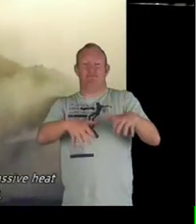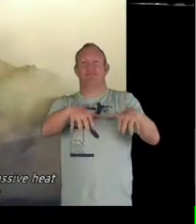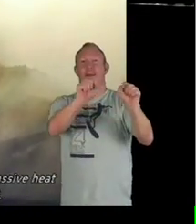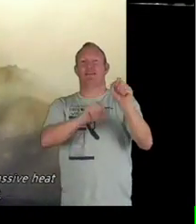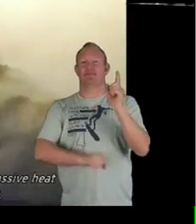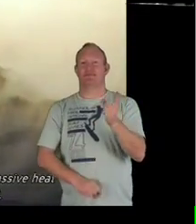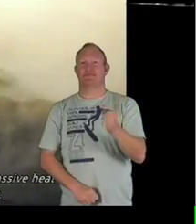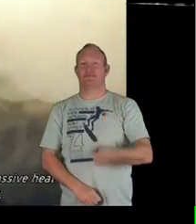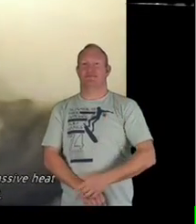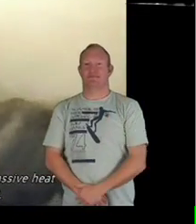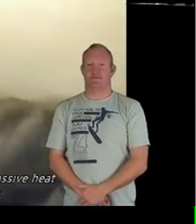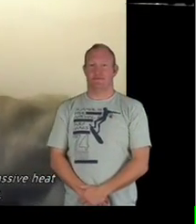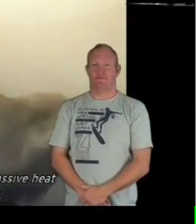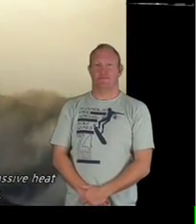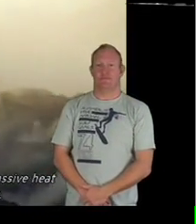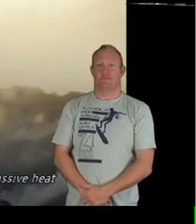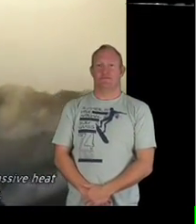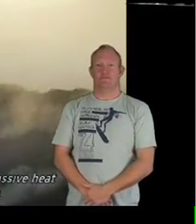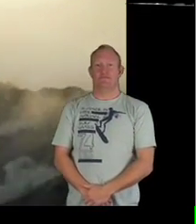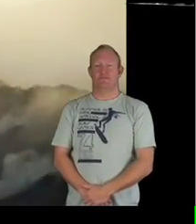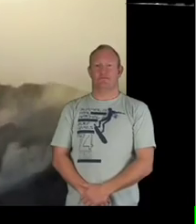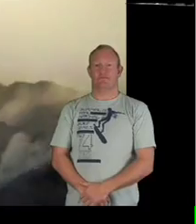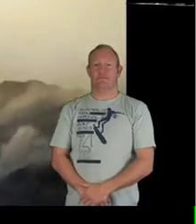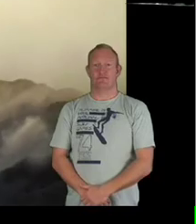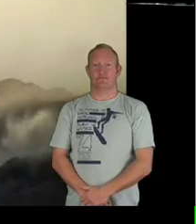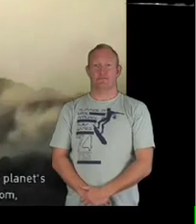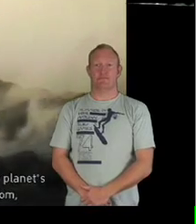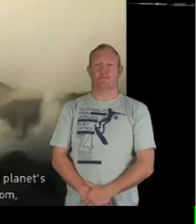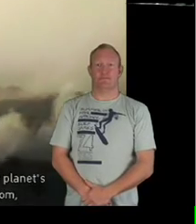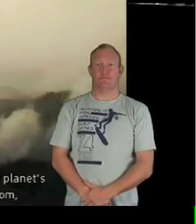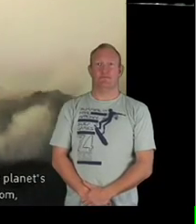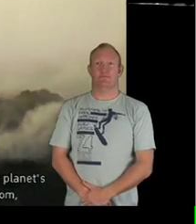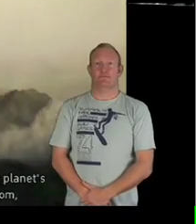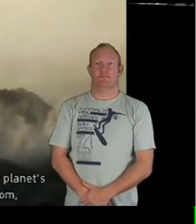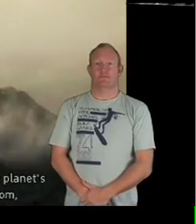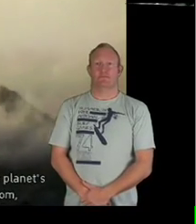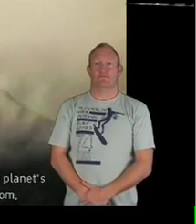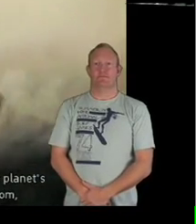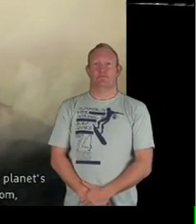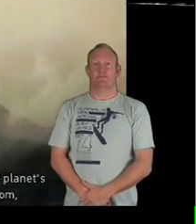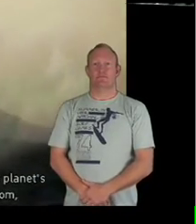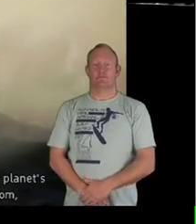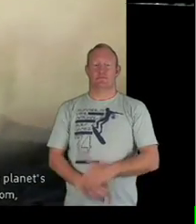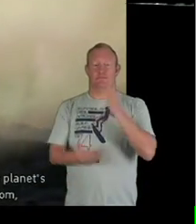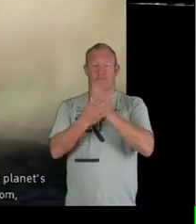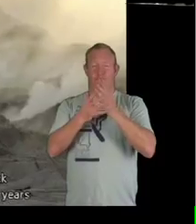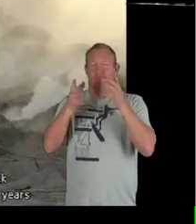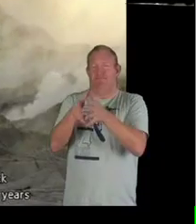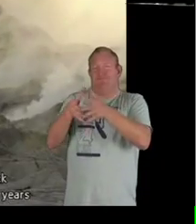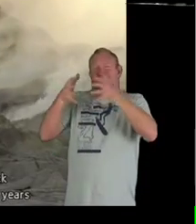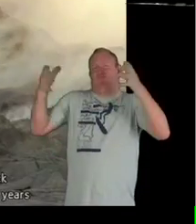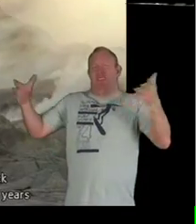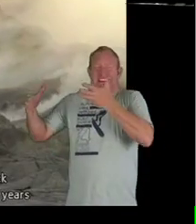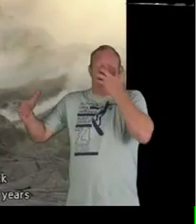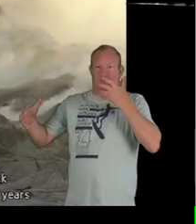by the massive heat trapped inside it. To understand where our planet's inner heat comes from, we have to go